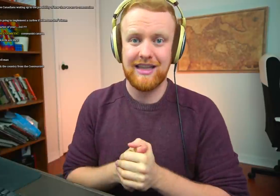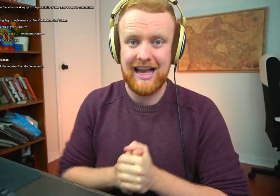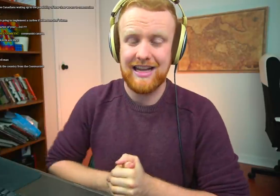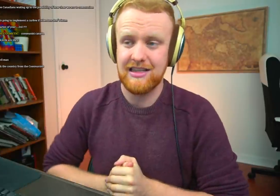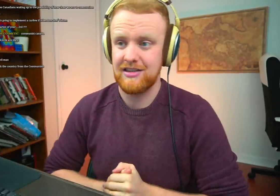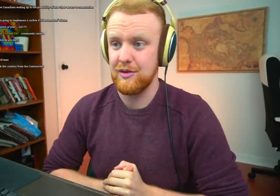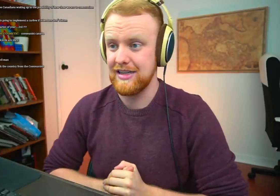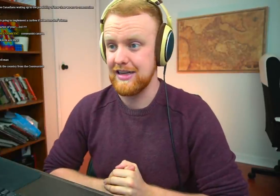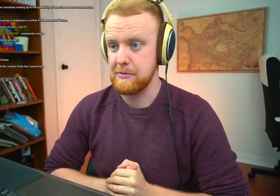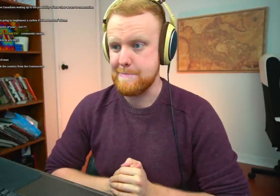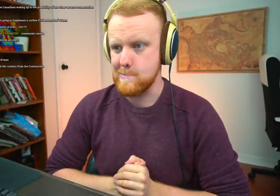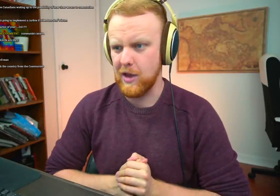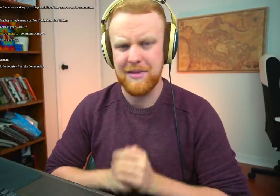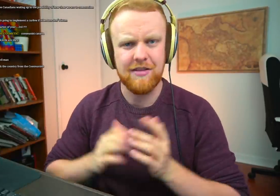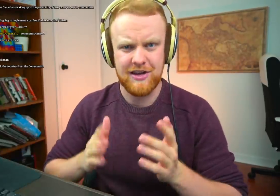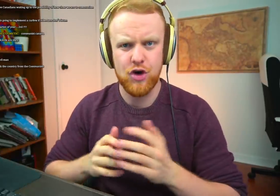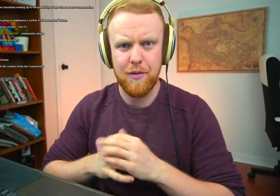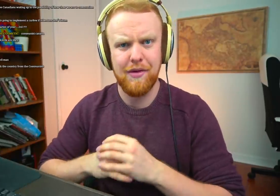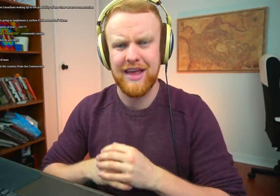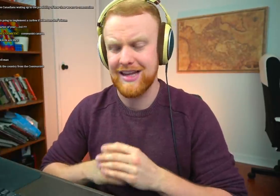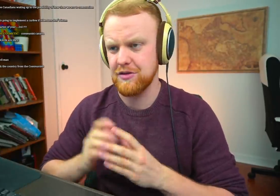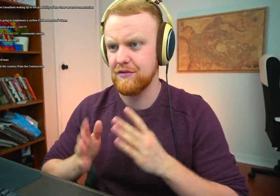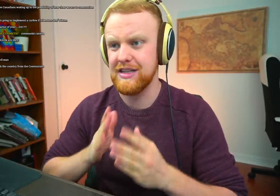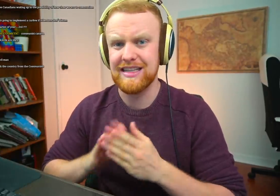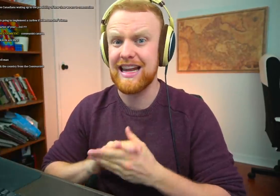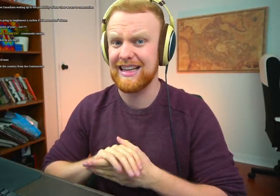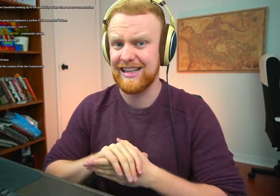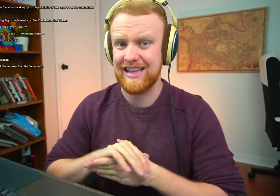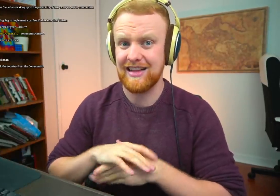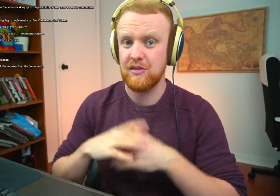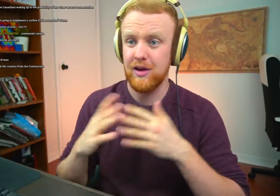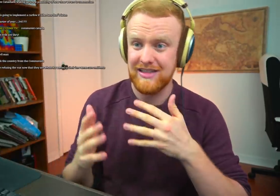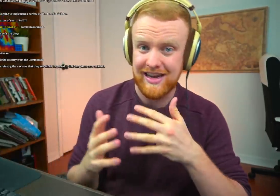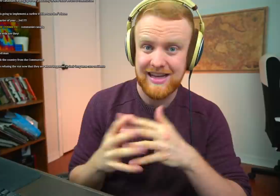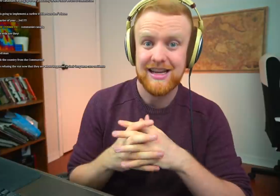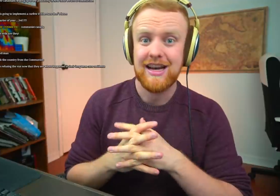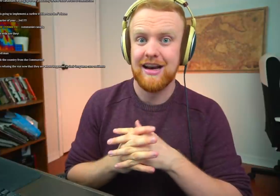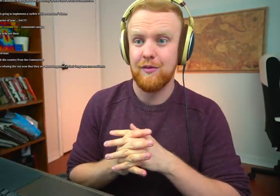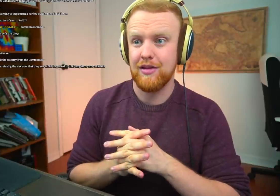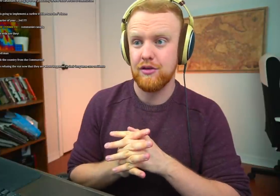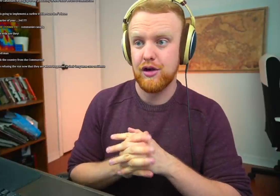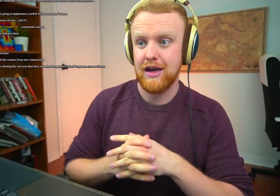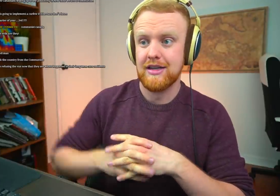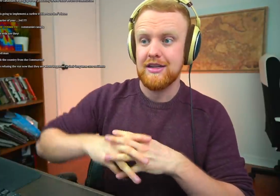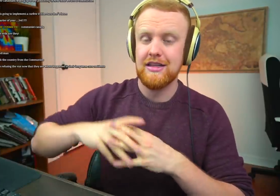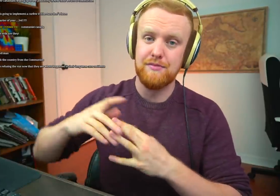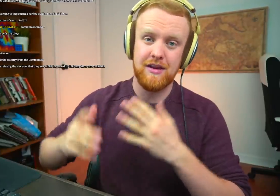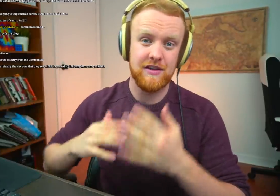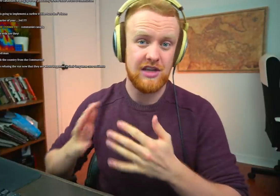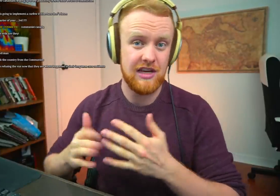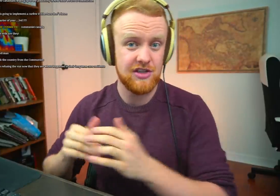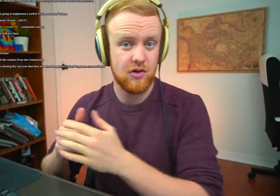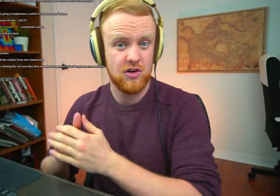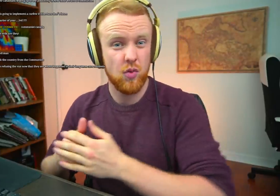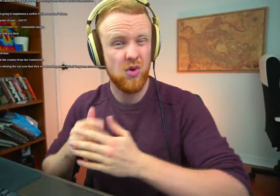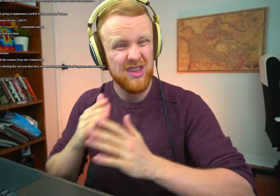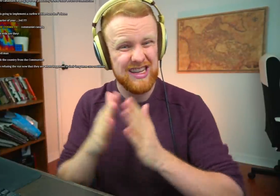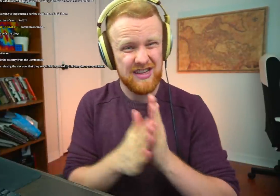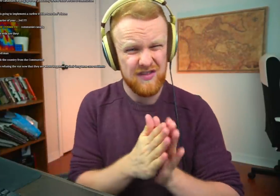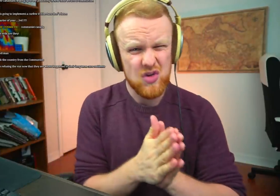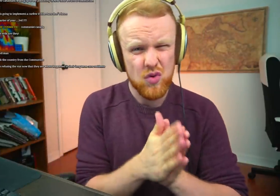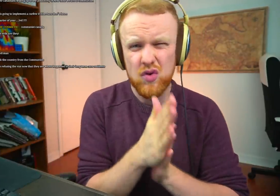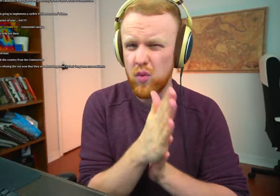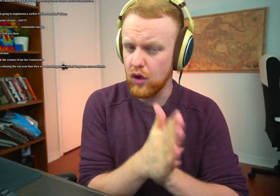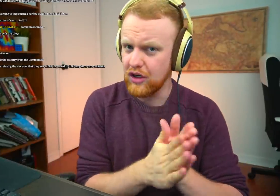to be able to get access to it, and I'll make a video about that, sort of detailing exactly what's in it, whether or not these benefit changes are going to work,